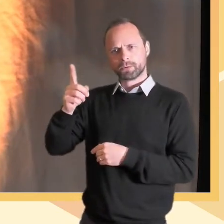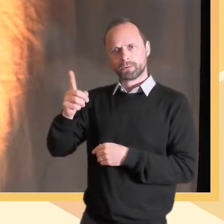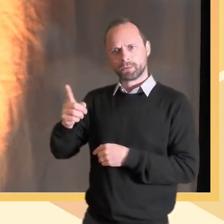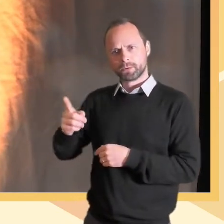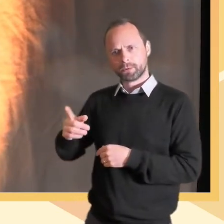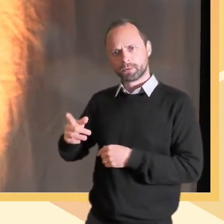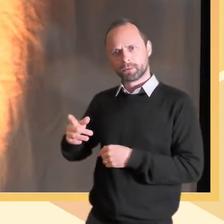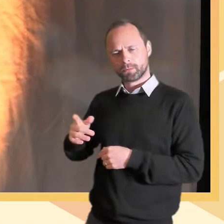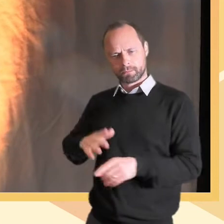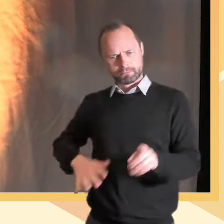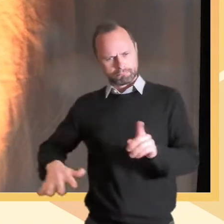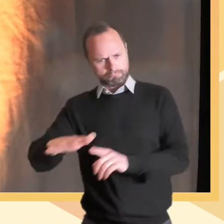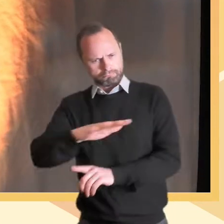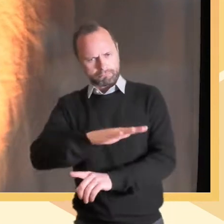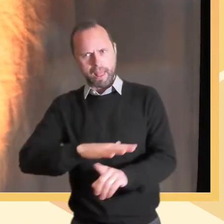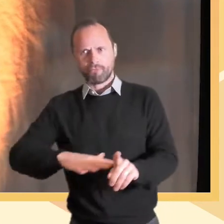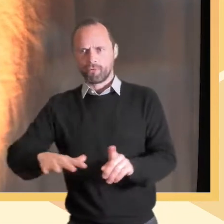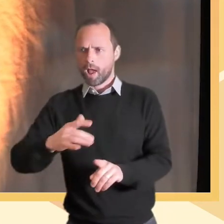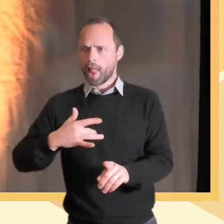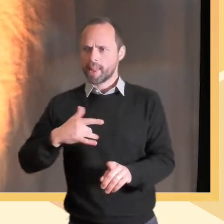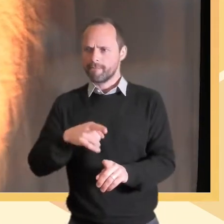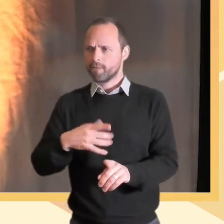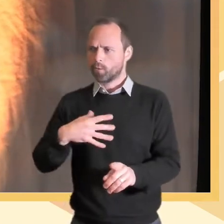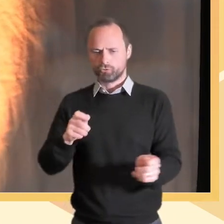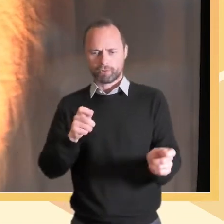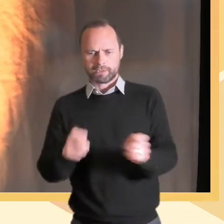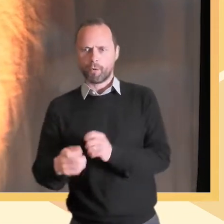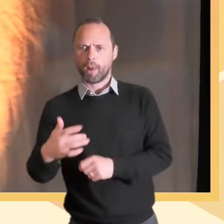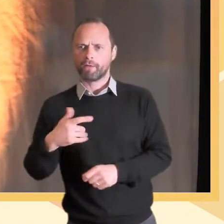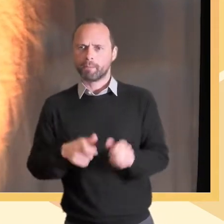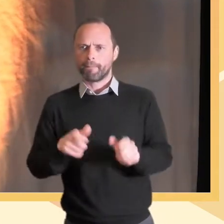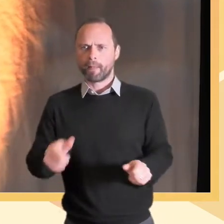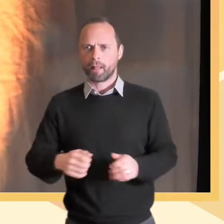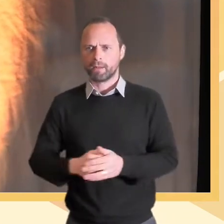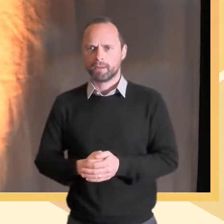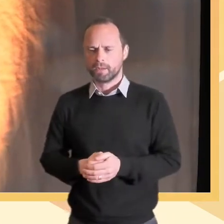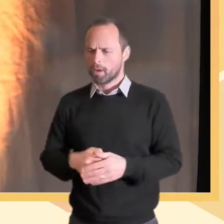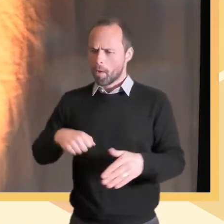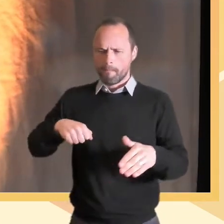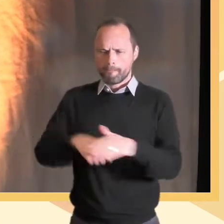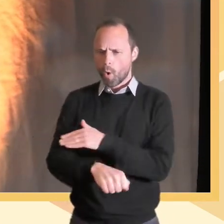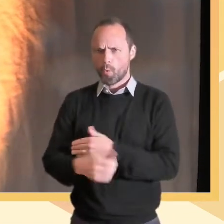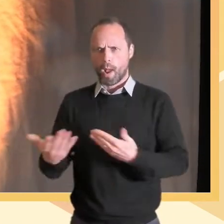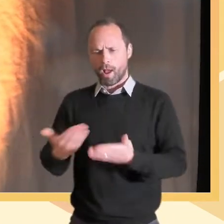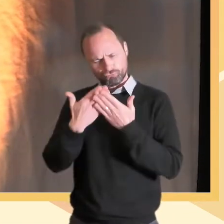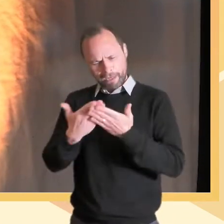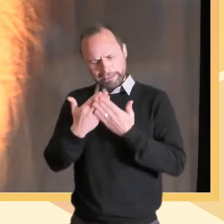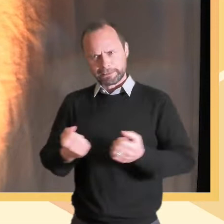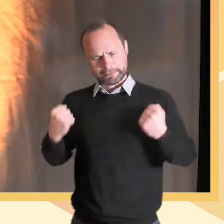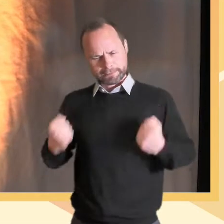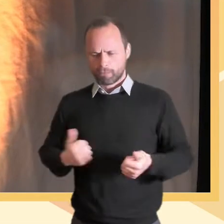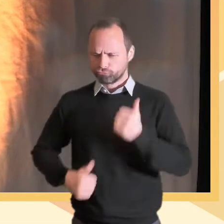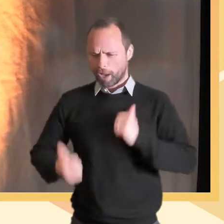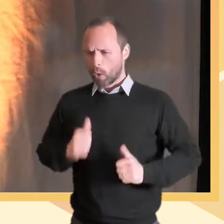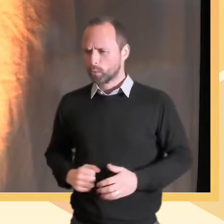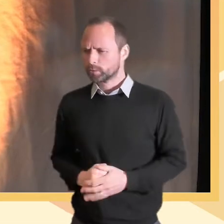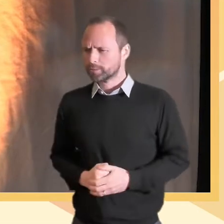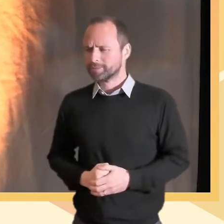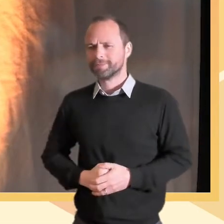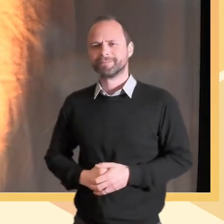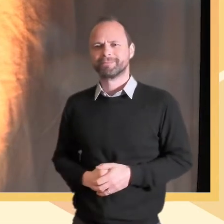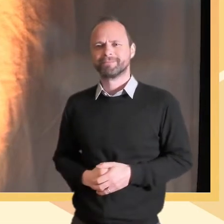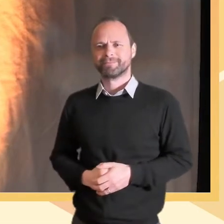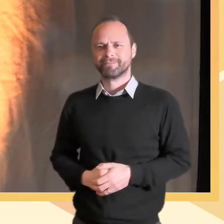and around the water? Cool. Are you ready? I was born ready. Of course you were, John. On your marks. Get